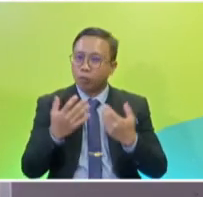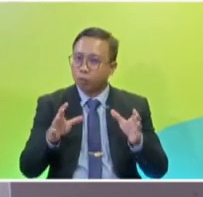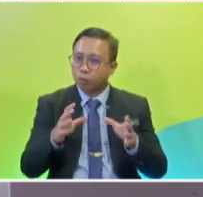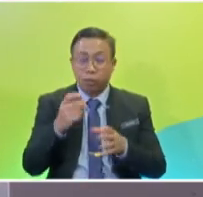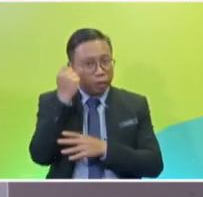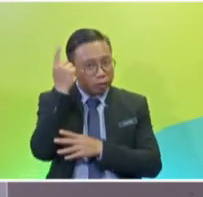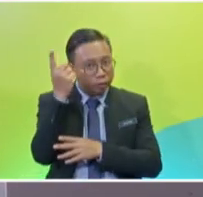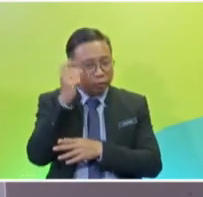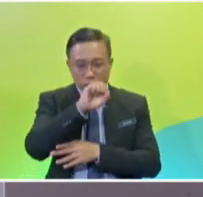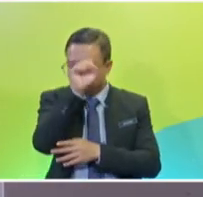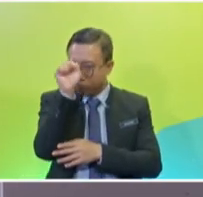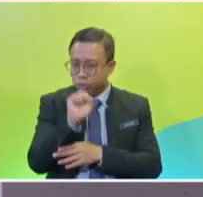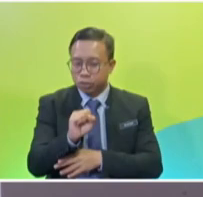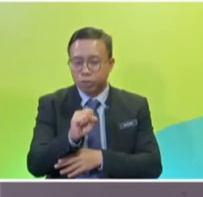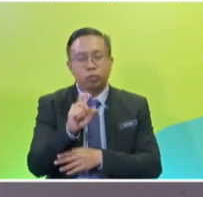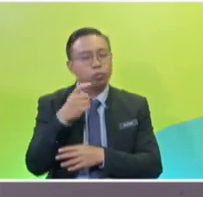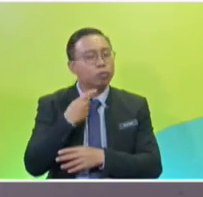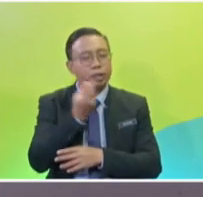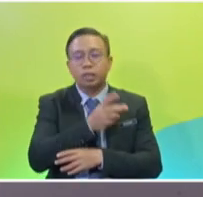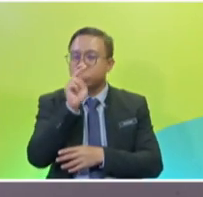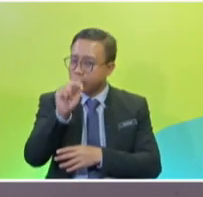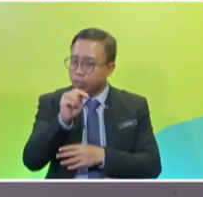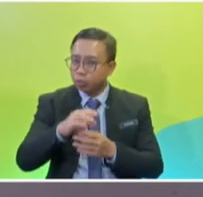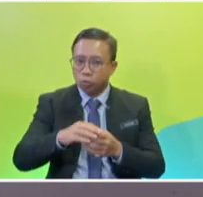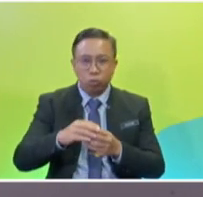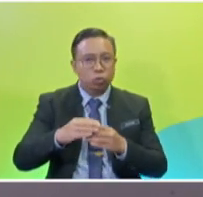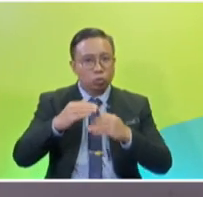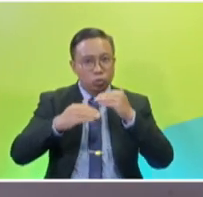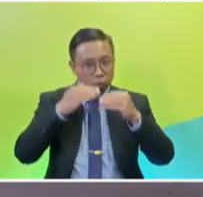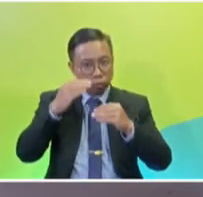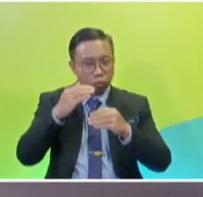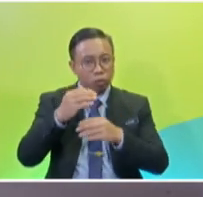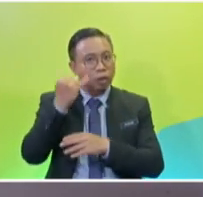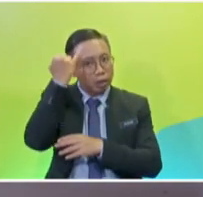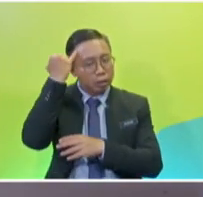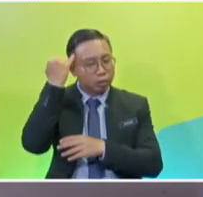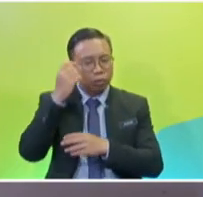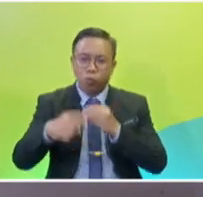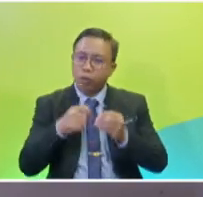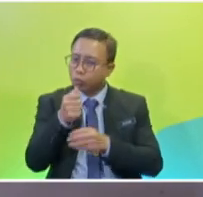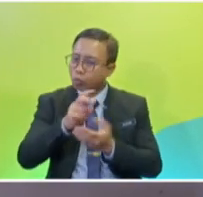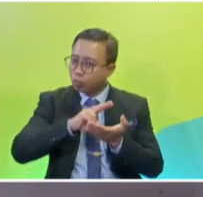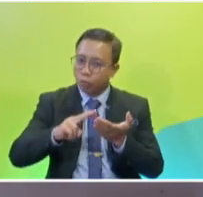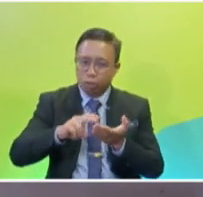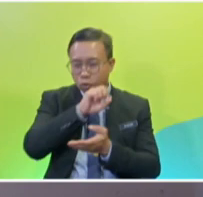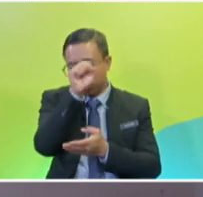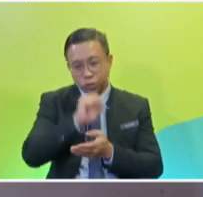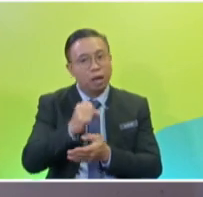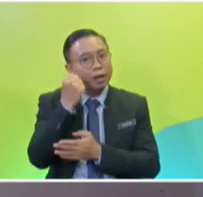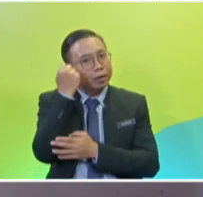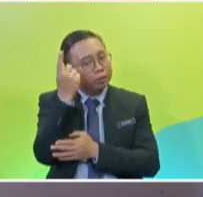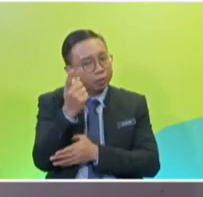question, now you need to grow the ideas. Now, how do you do that? Definitely, when you read your question, you need to understand